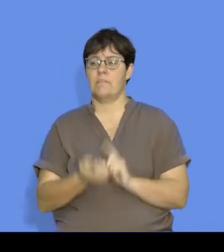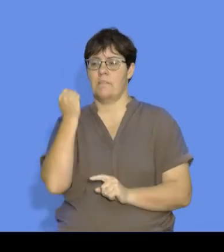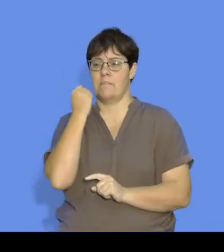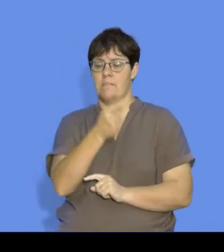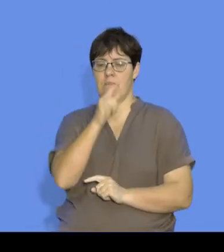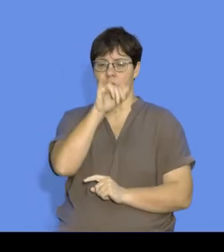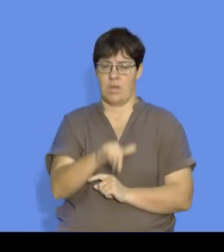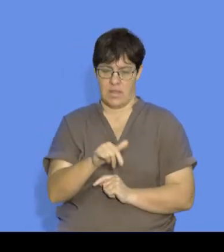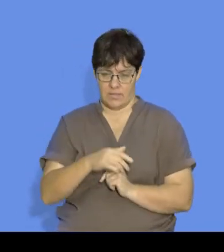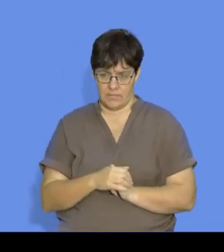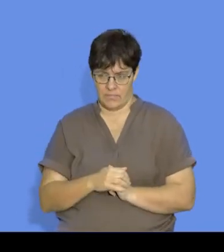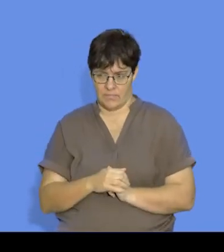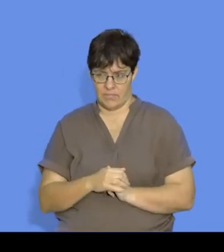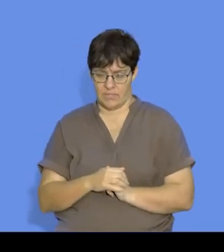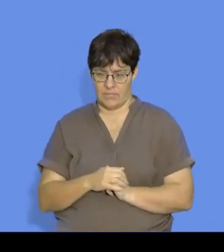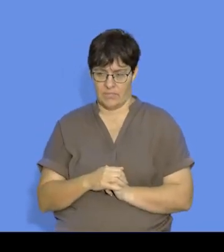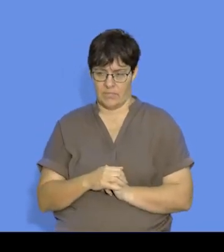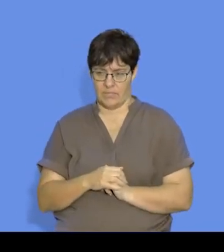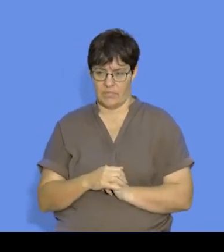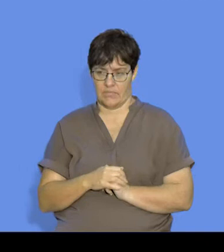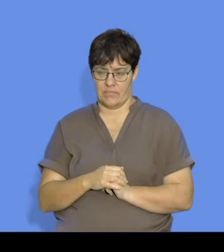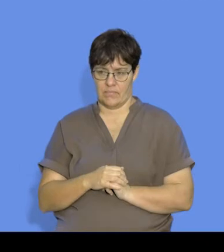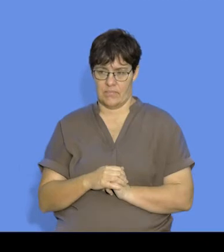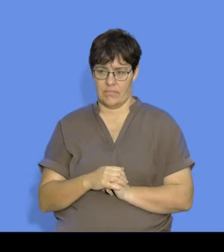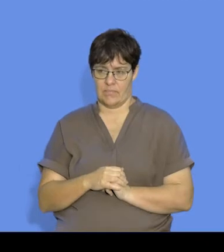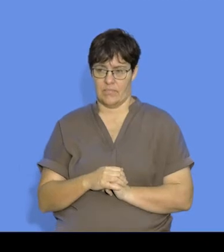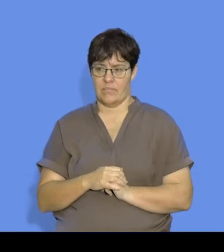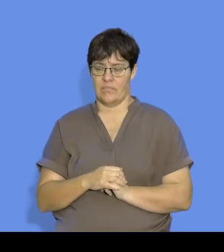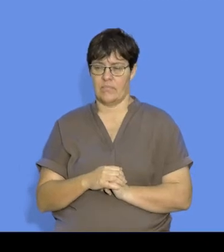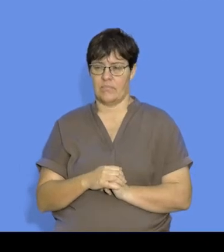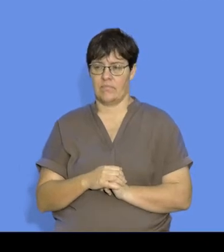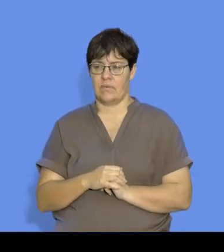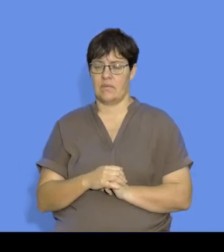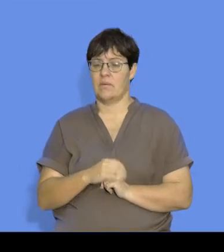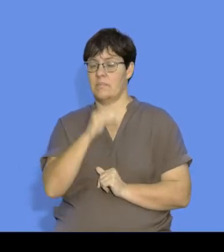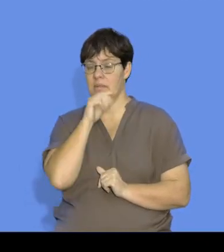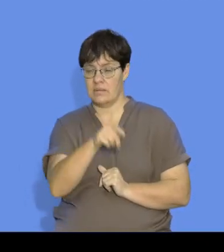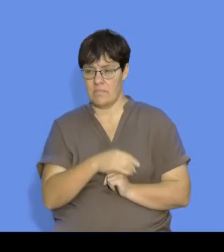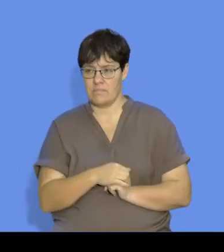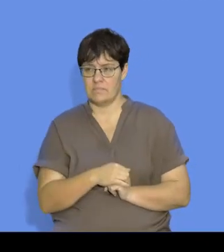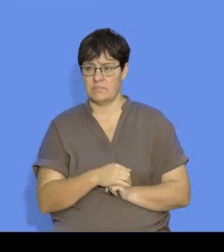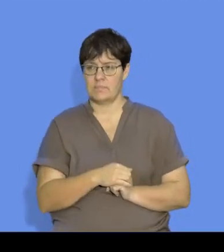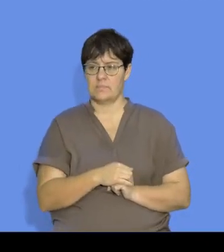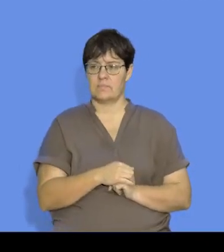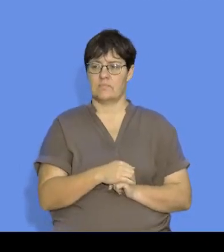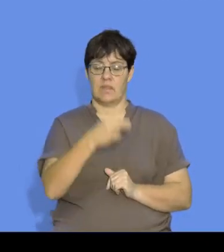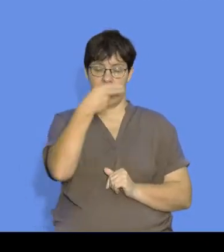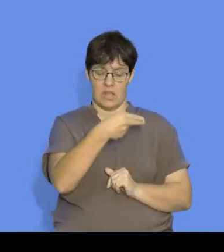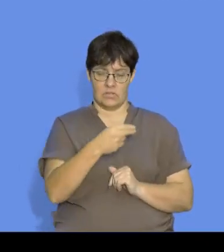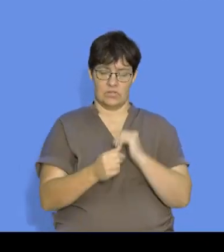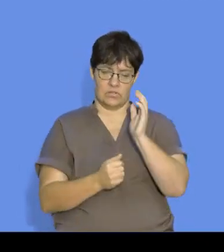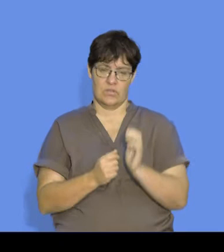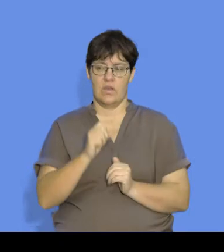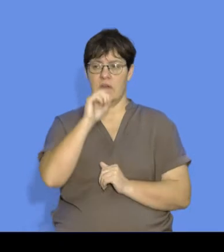in order to find what the y value is. So that will be